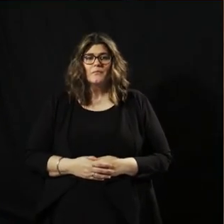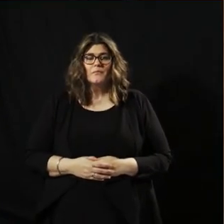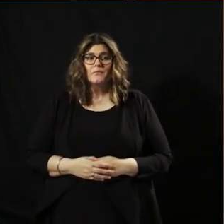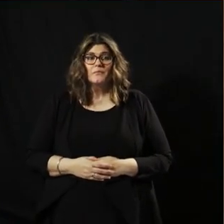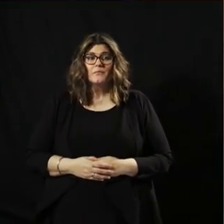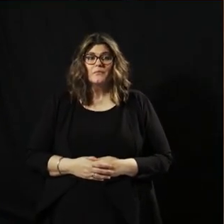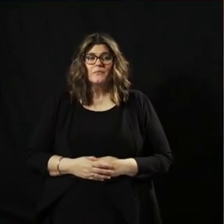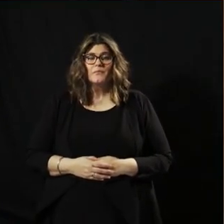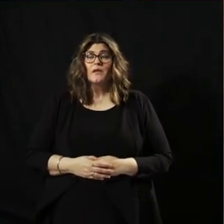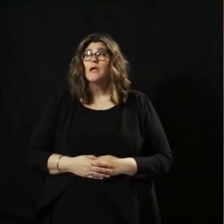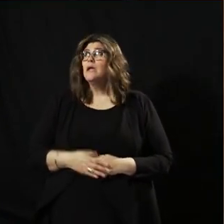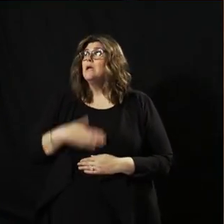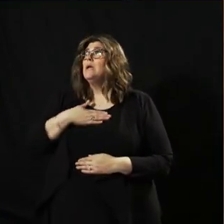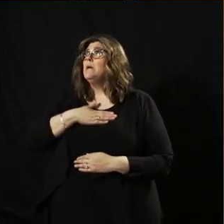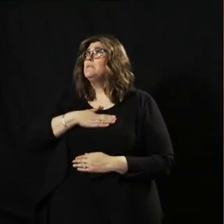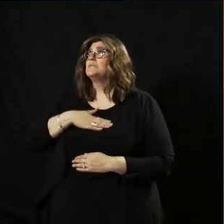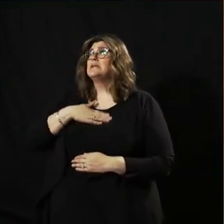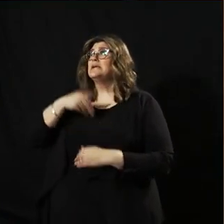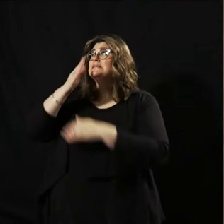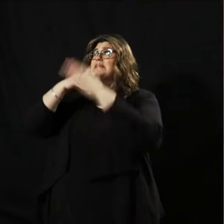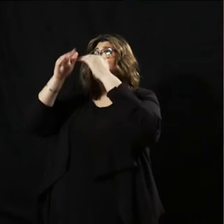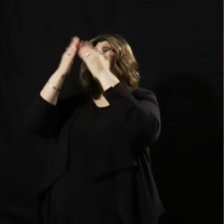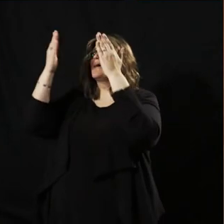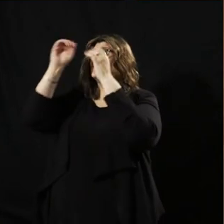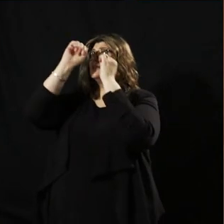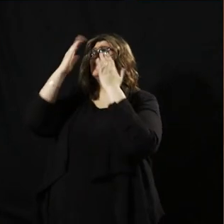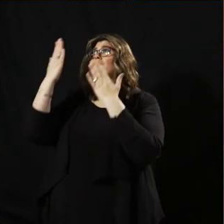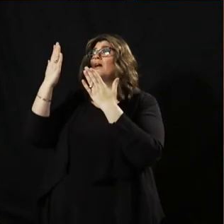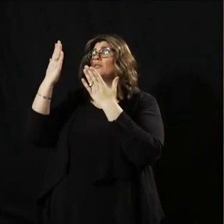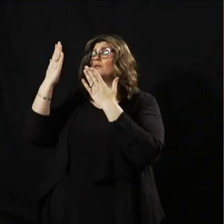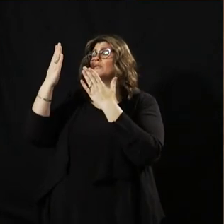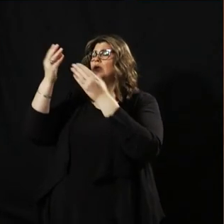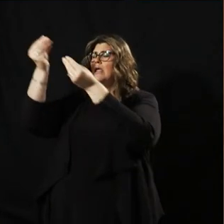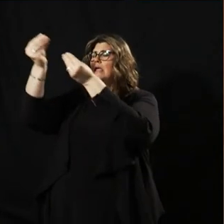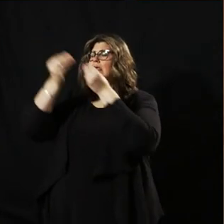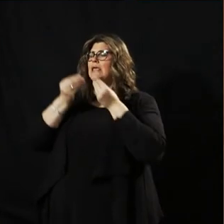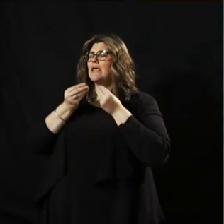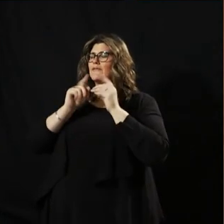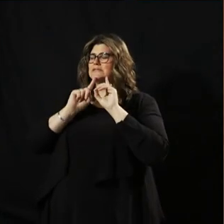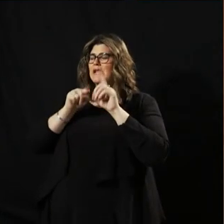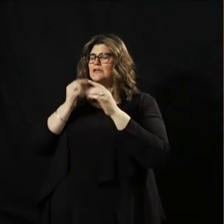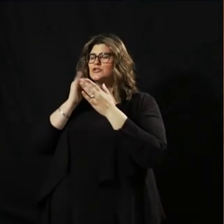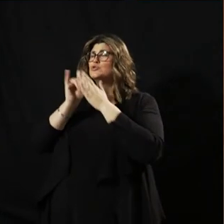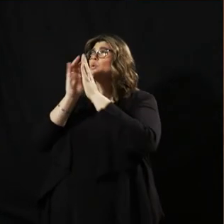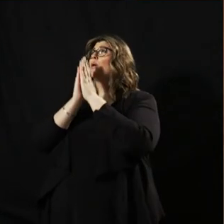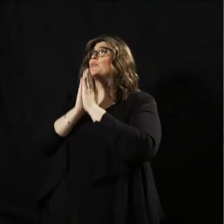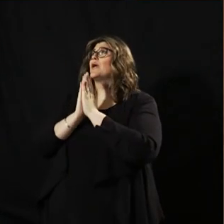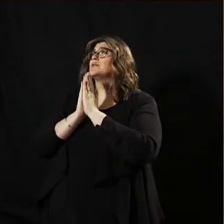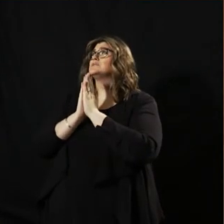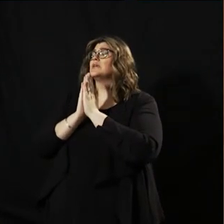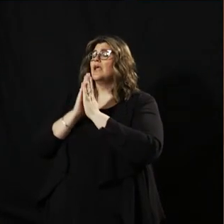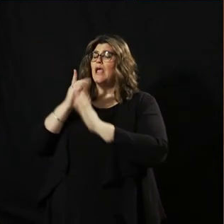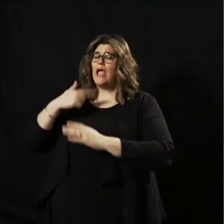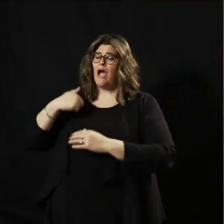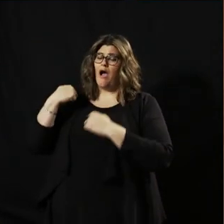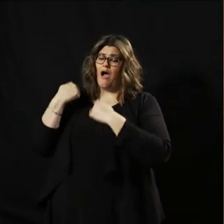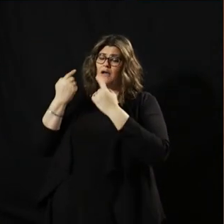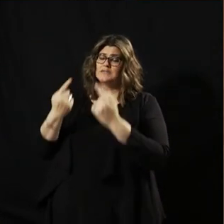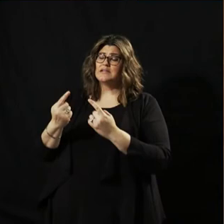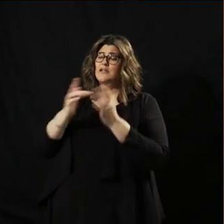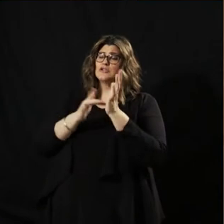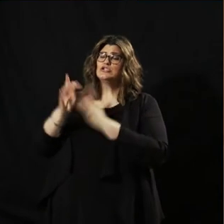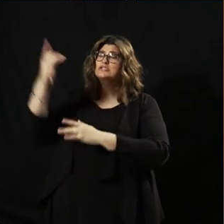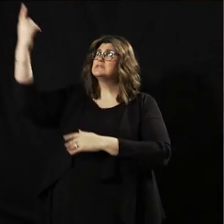Grant us, Heavenly Father, to live in the light of the risen Christ and to share his light with all until his return